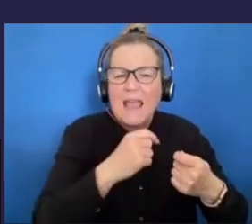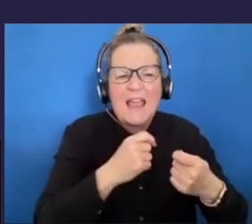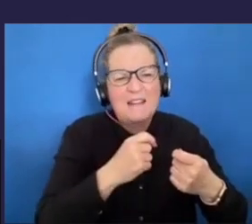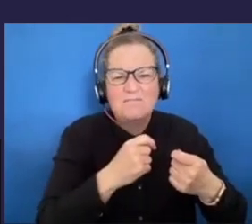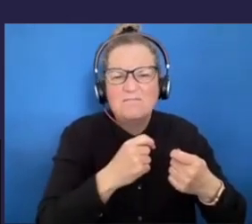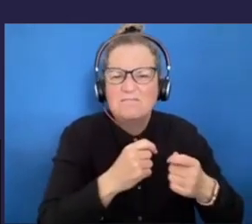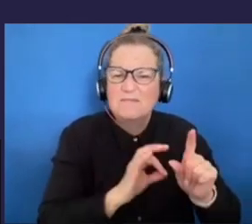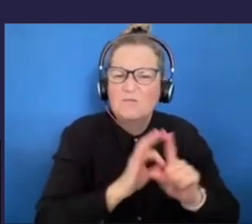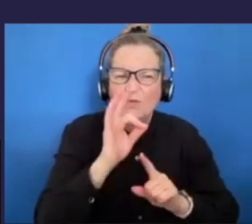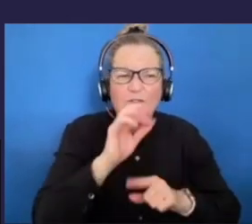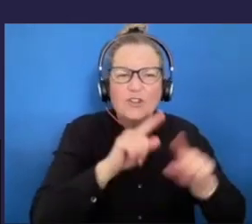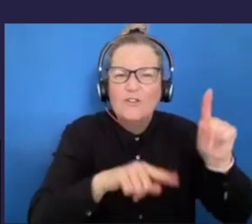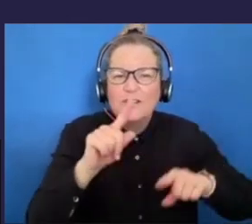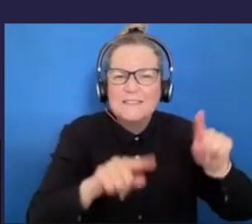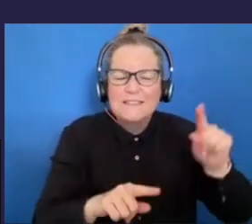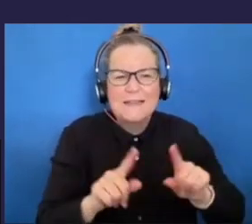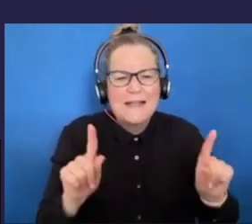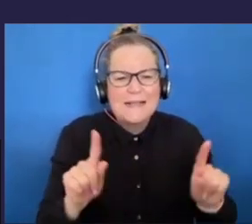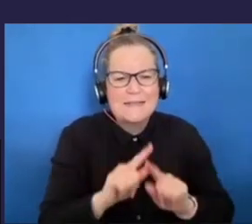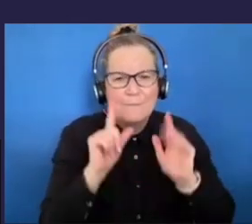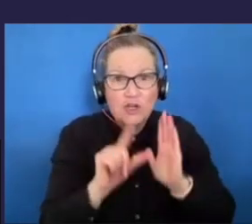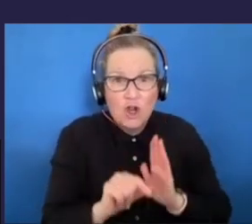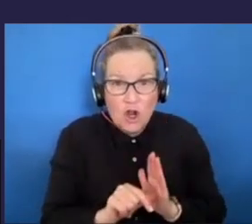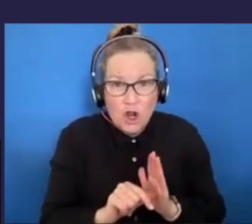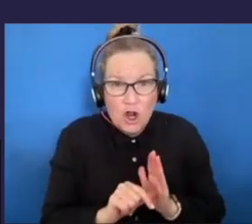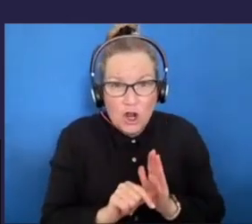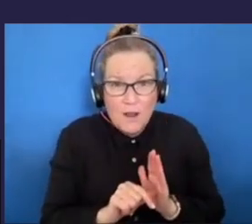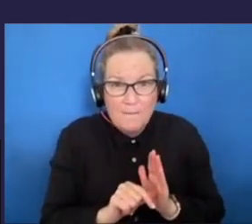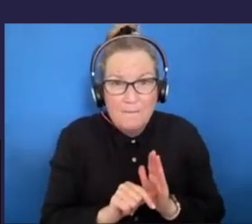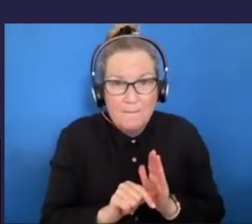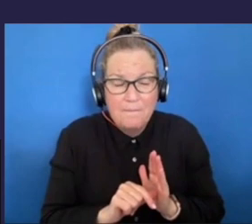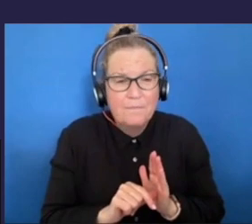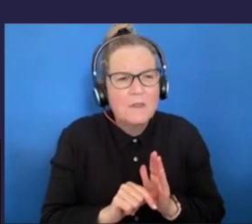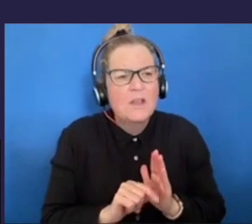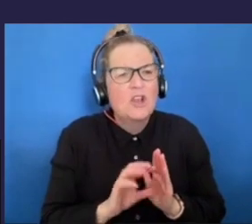same time avoiding adding any further stigma to the new worker.